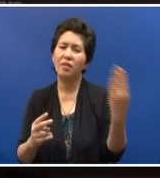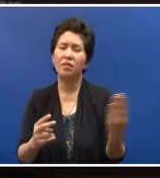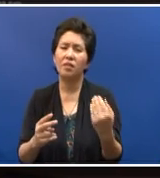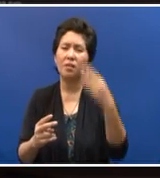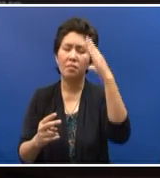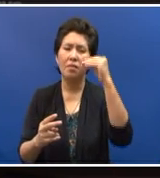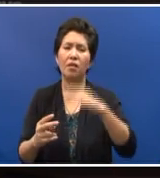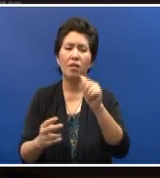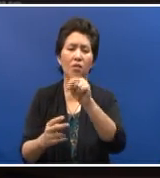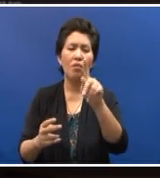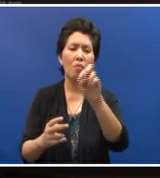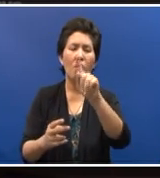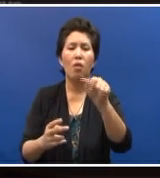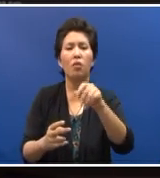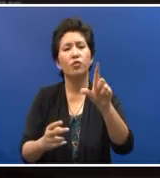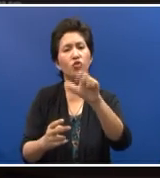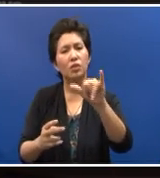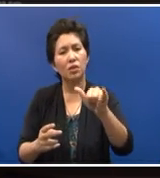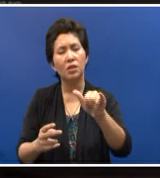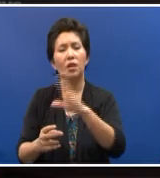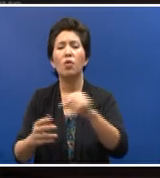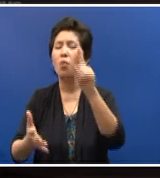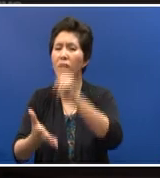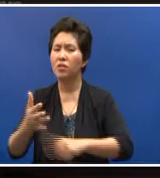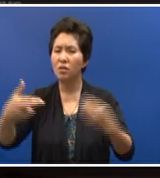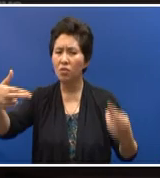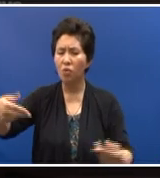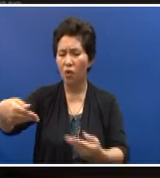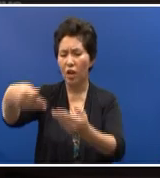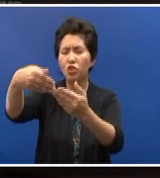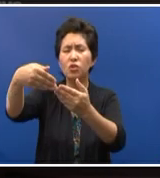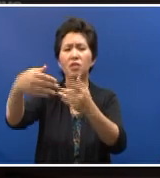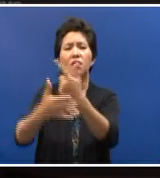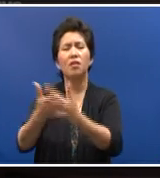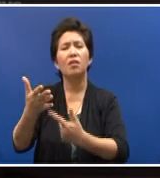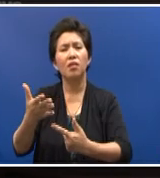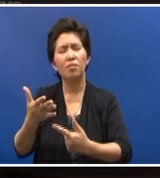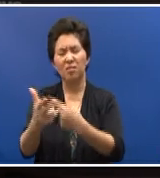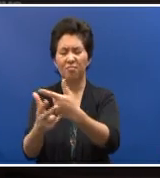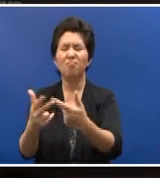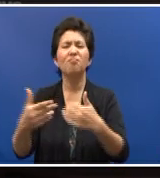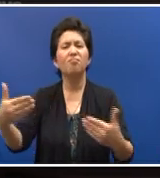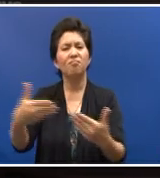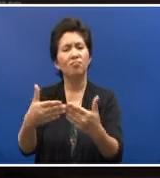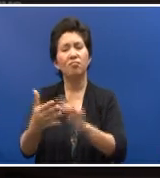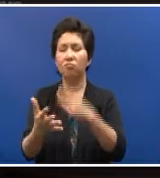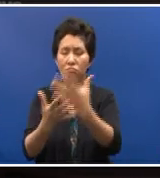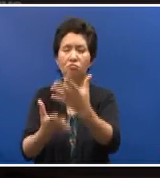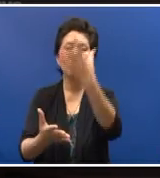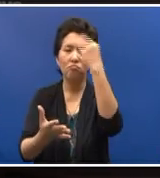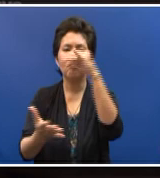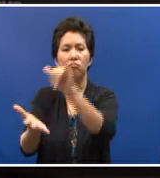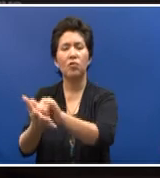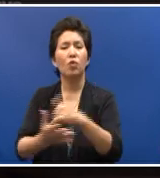ecology, and technology. Okay, so what are the connections between these 3 elements? We have known that